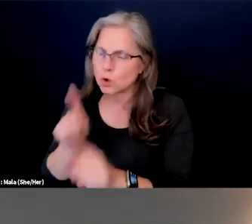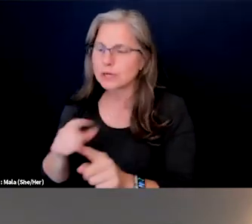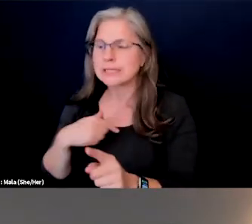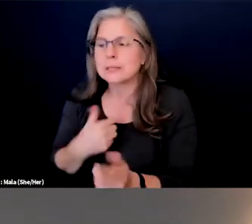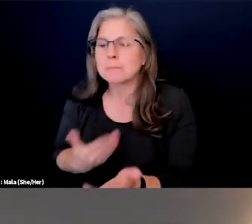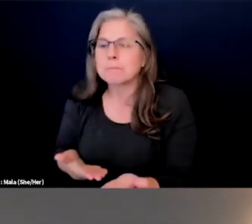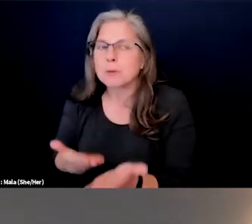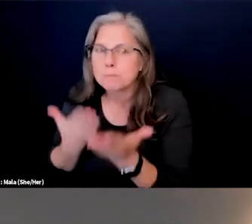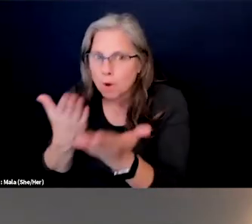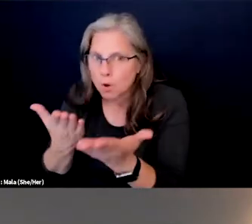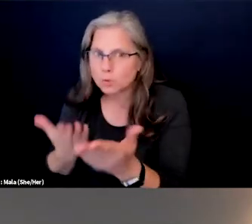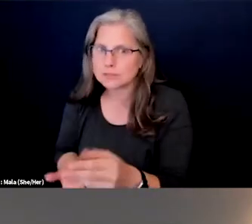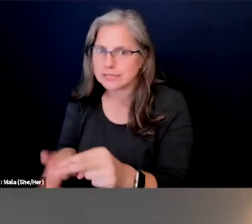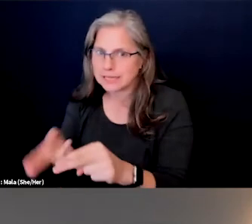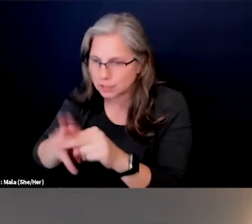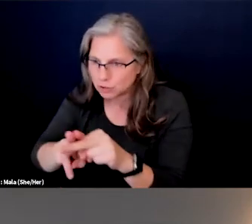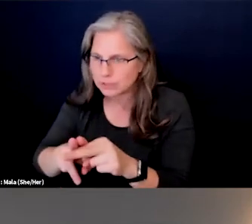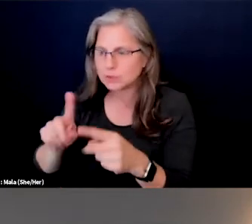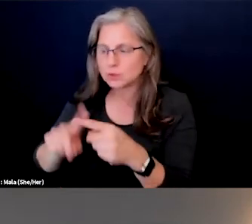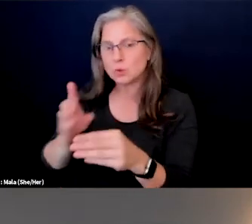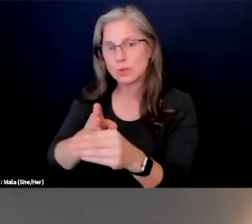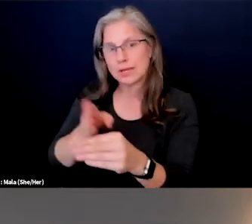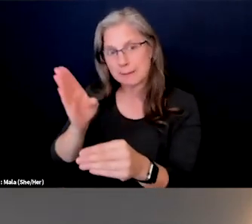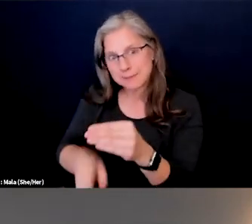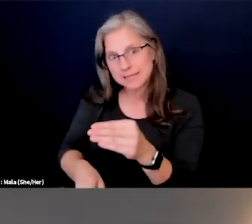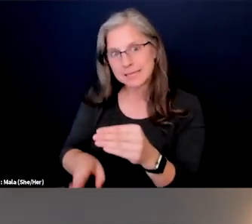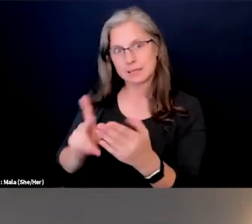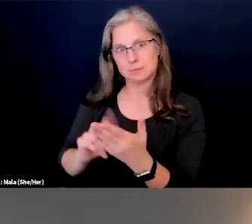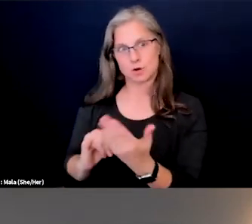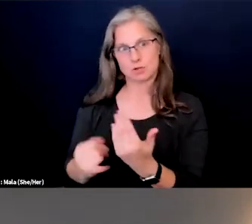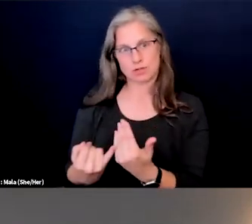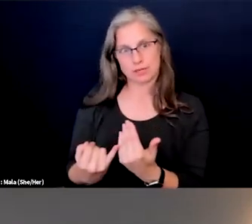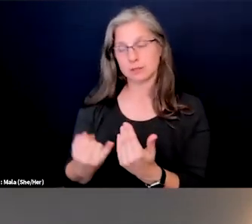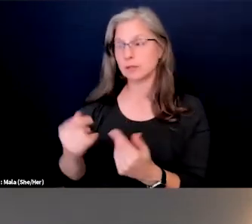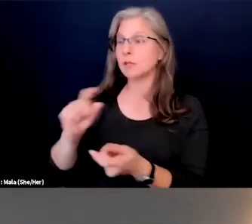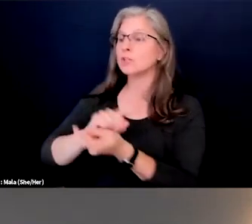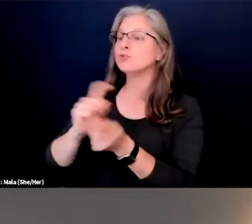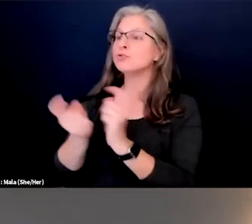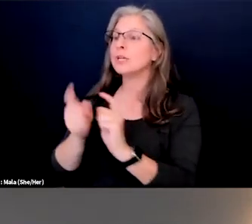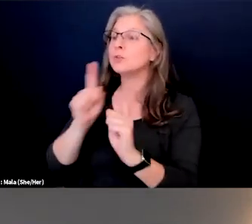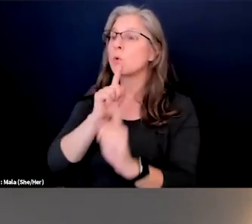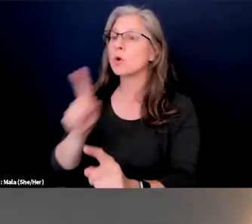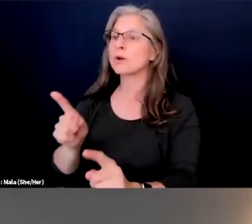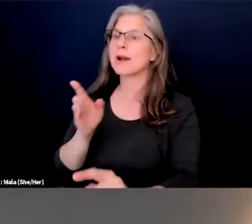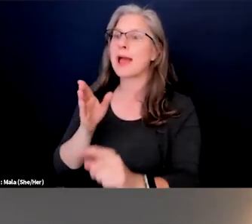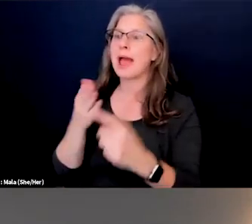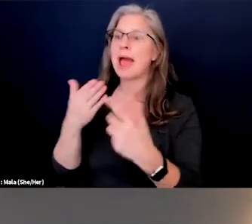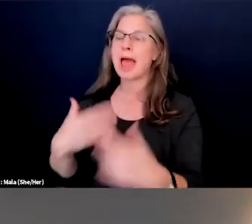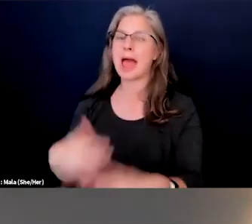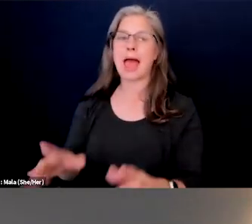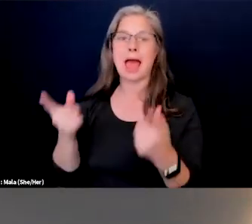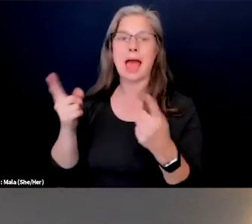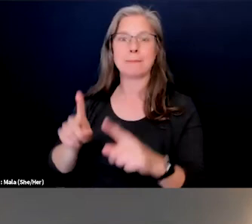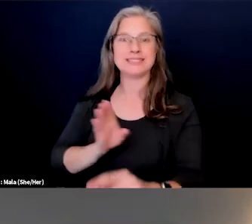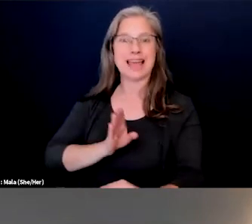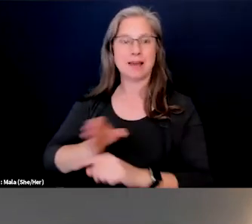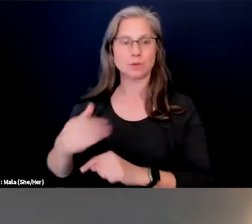proposed increase to complete the project. A change order happens after we've awarded the contract.